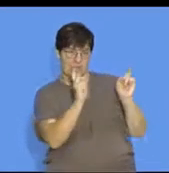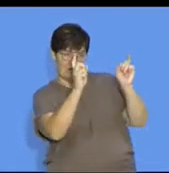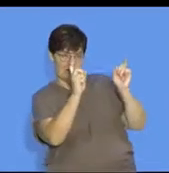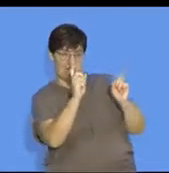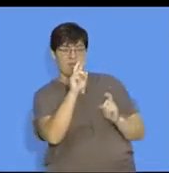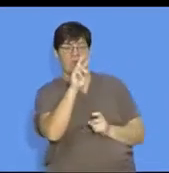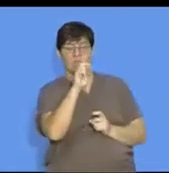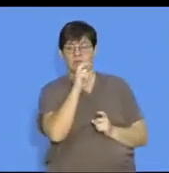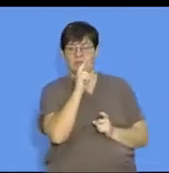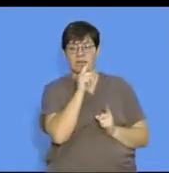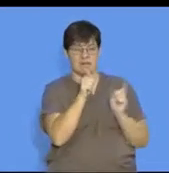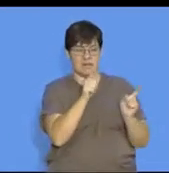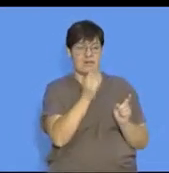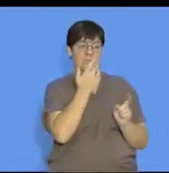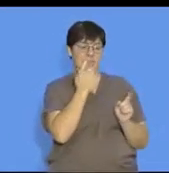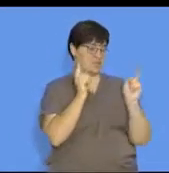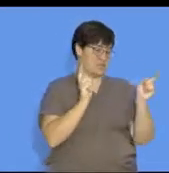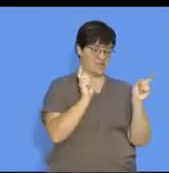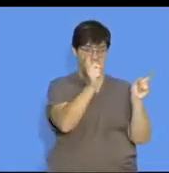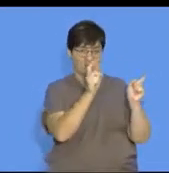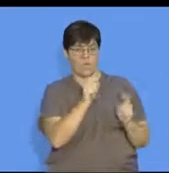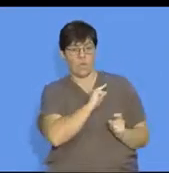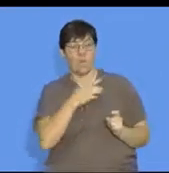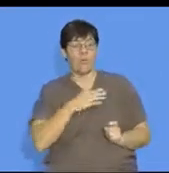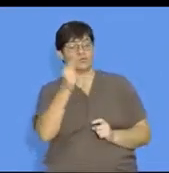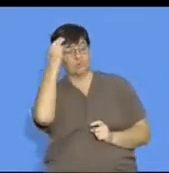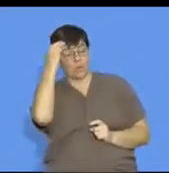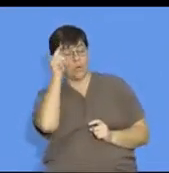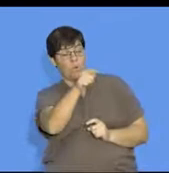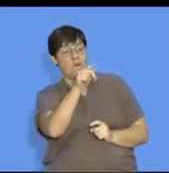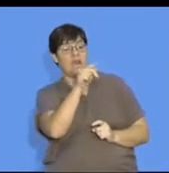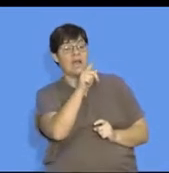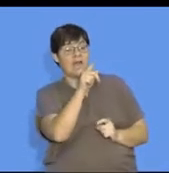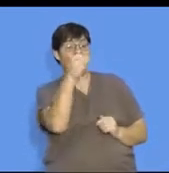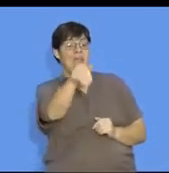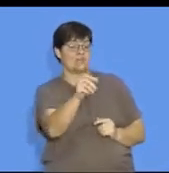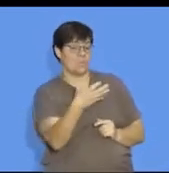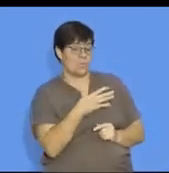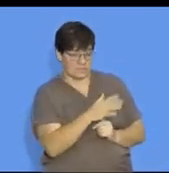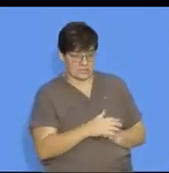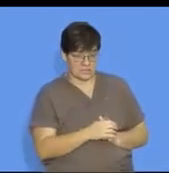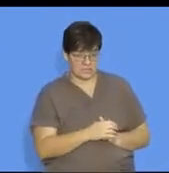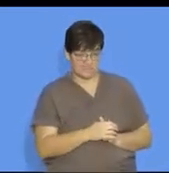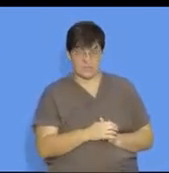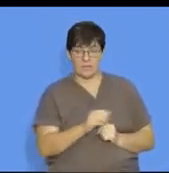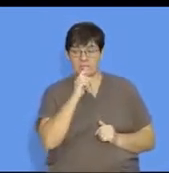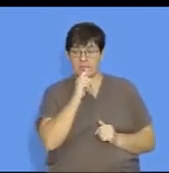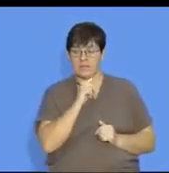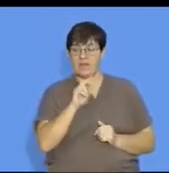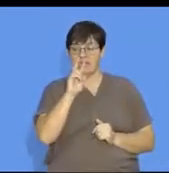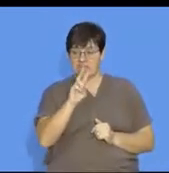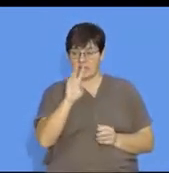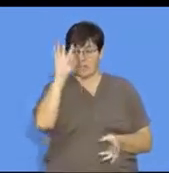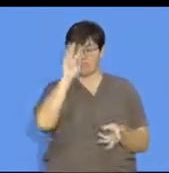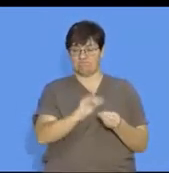This one is going to be connected across the end of the battery because we are interested in measuring V external. And then this should give us the